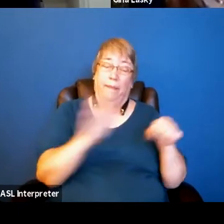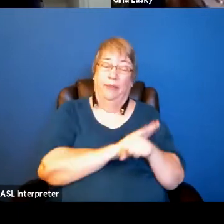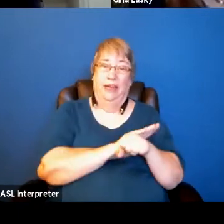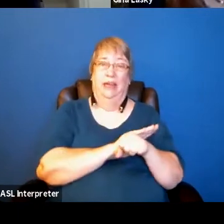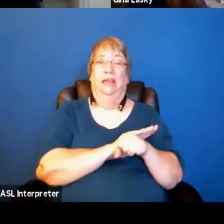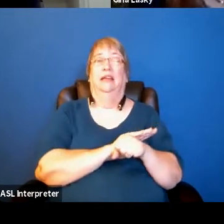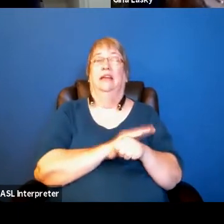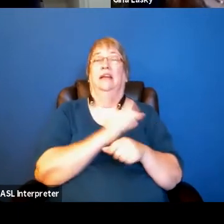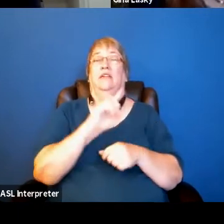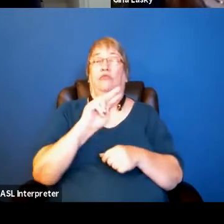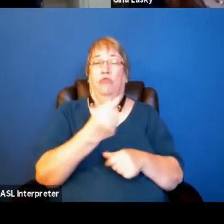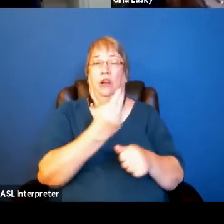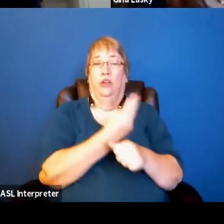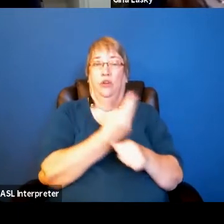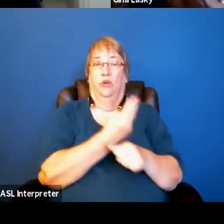the continuum.